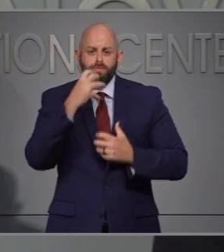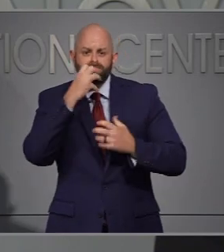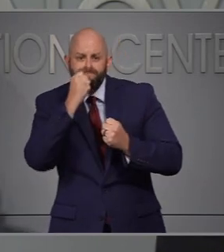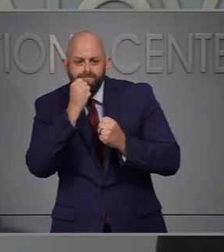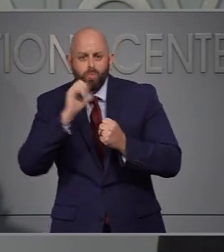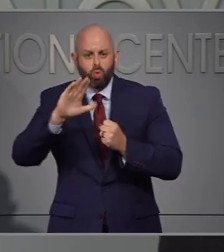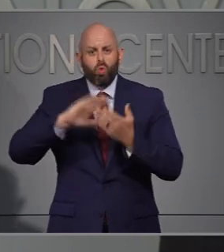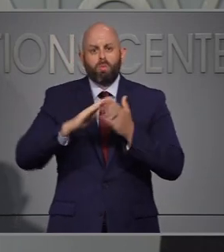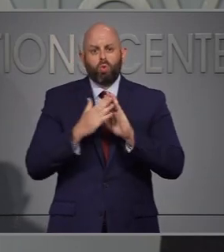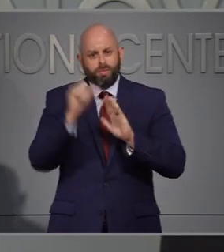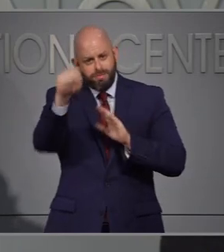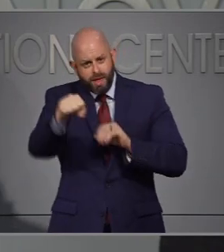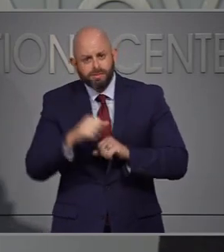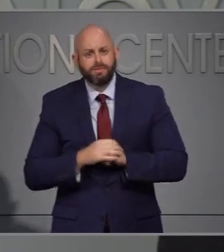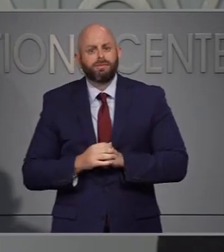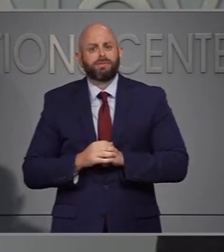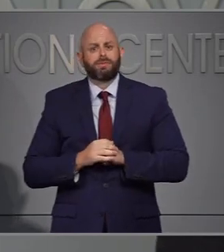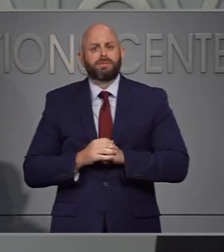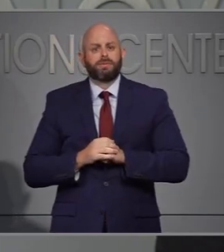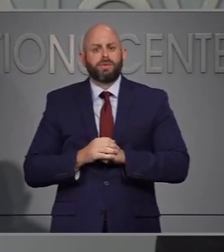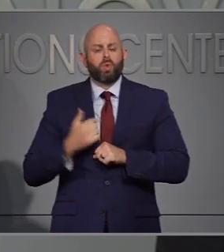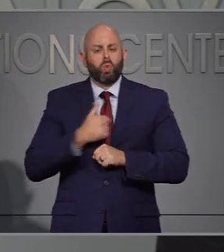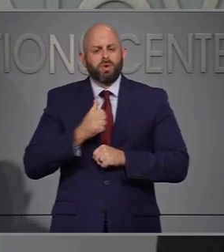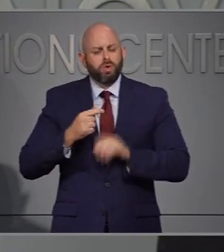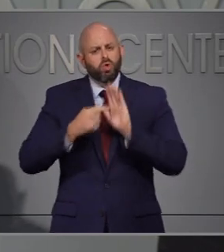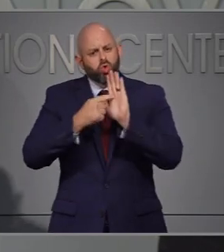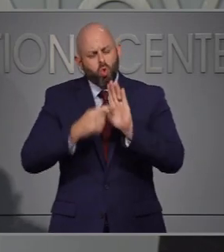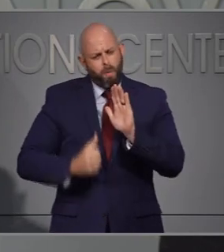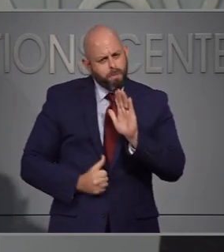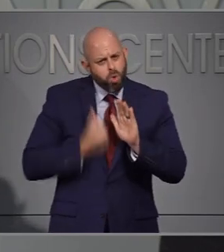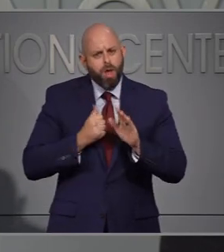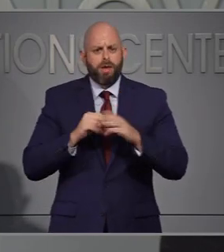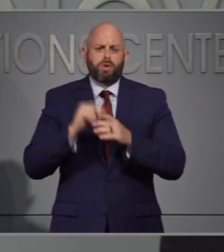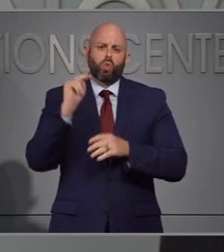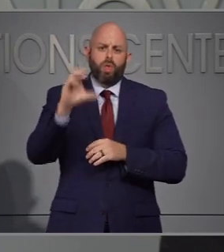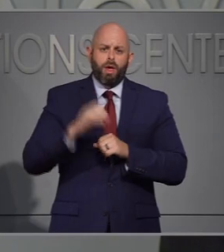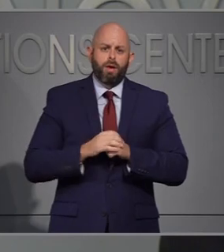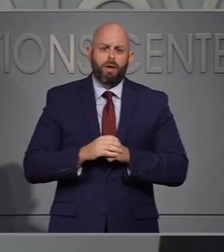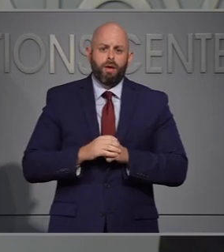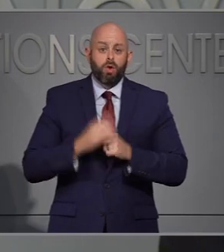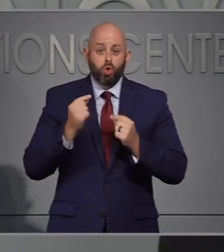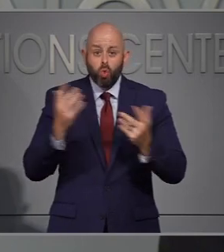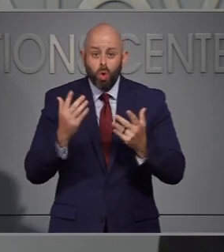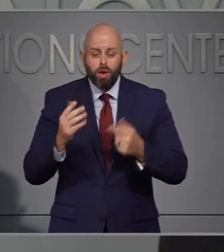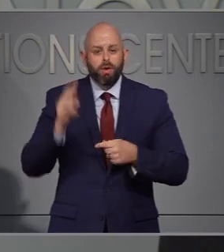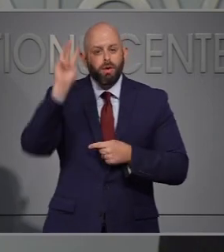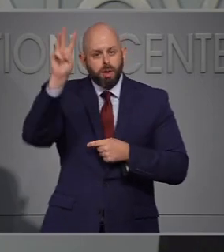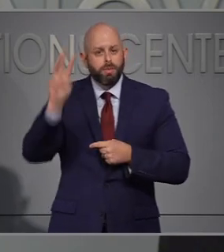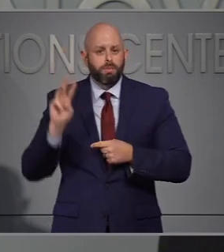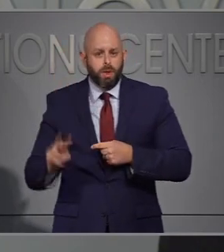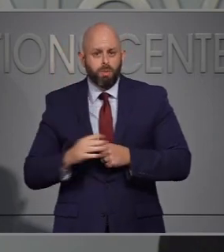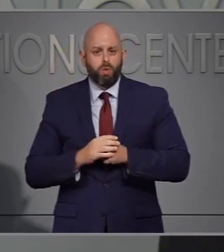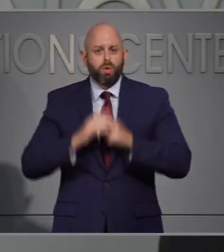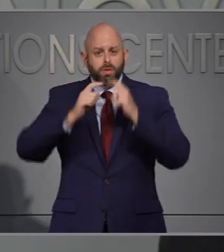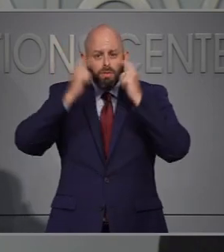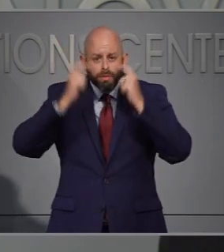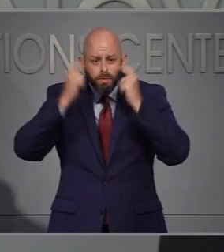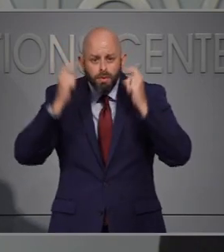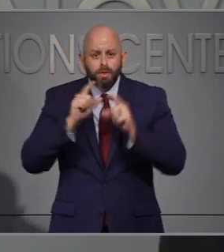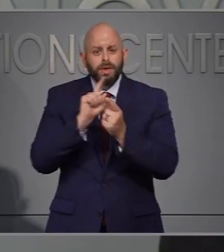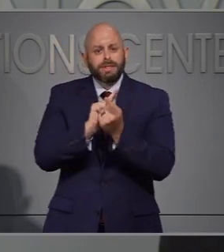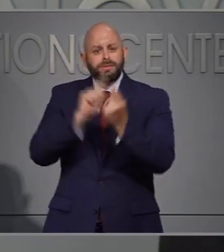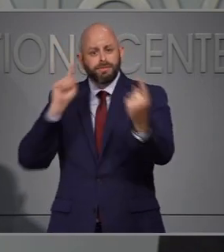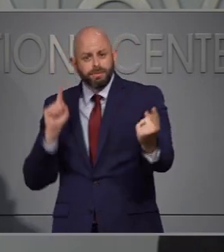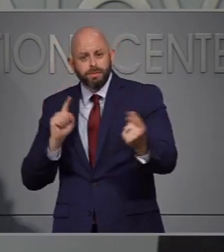communities. Let's show our pride by practicing the 3 W's, wearing that face covering, waiting 6 feet apart, and washing